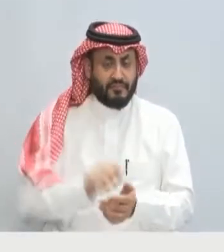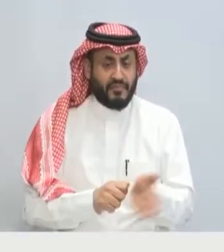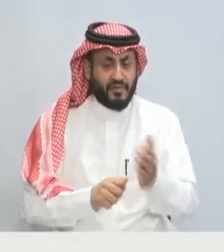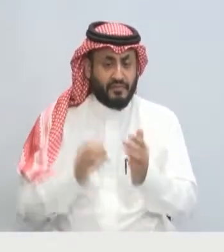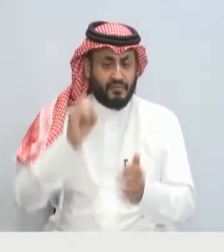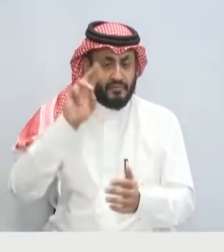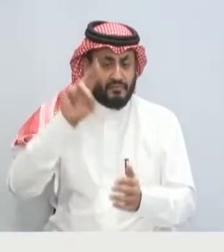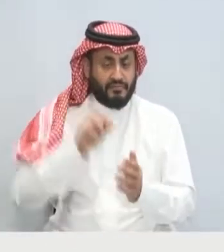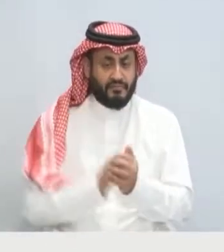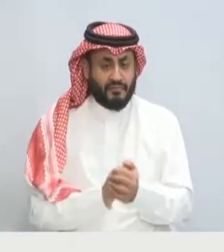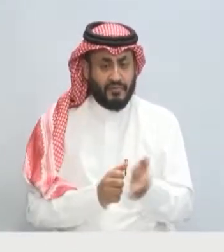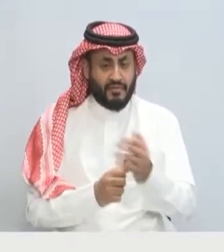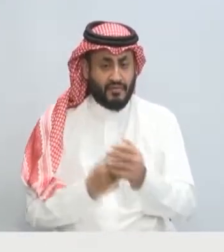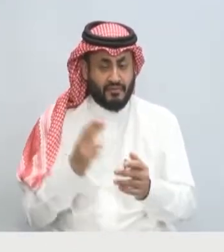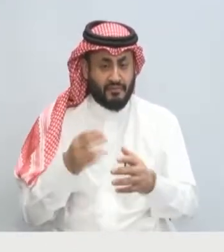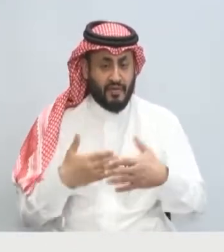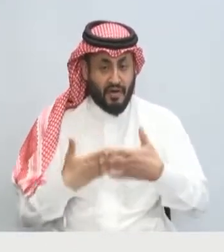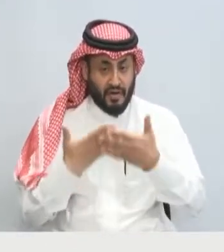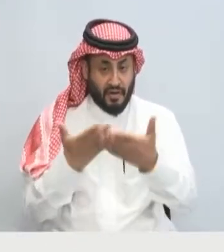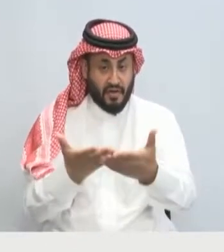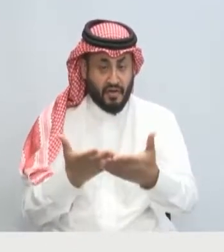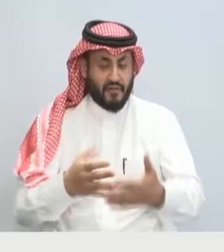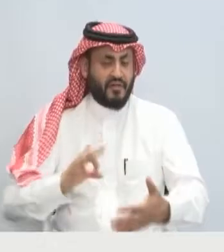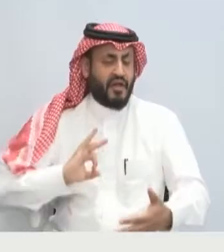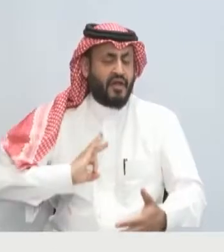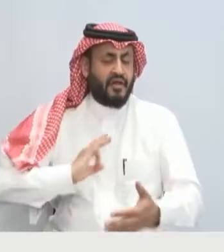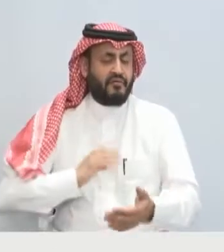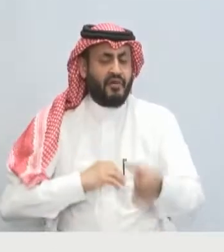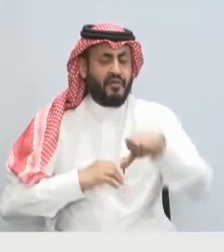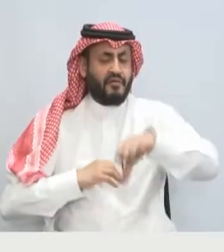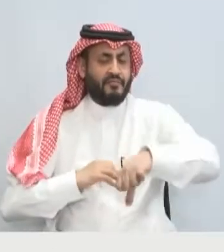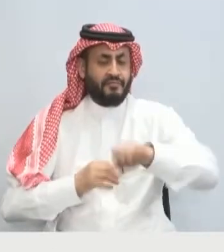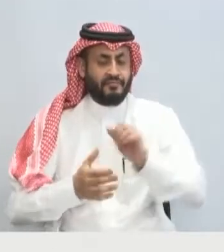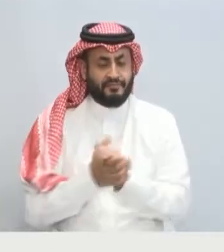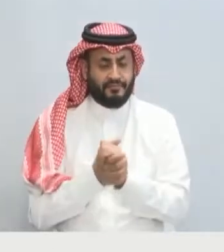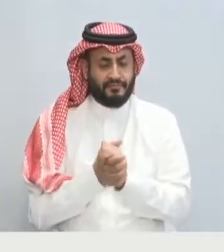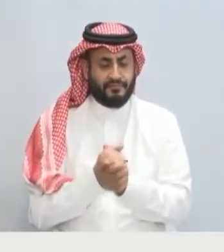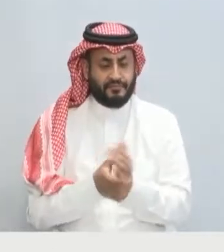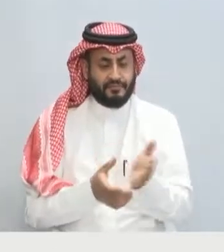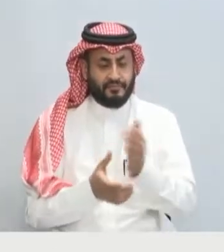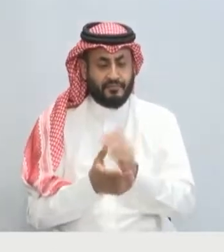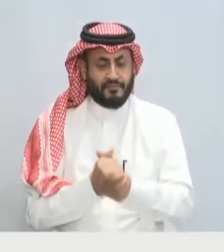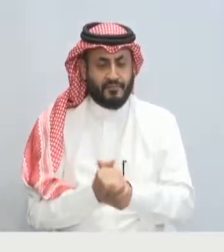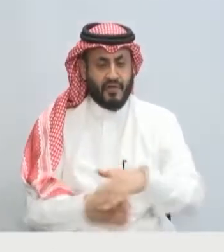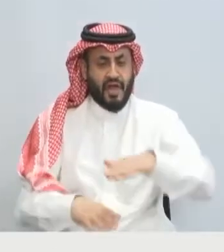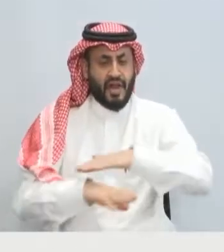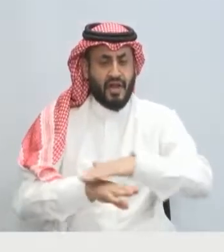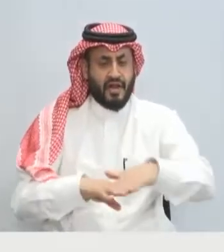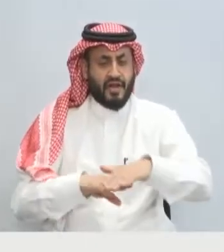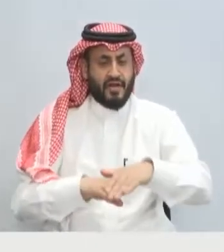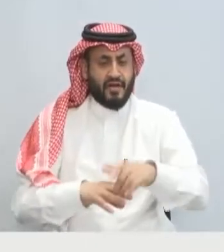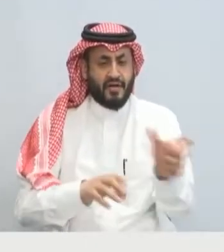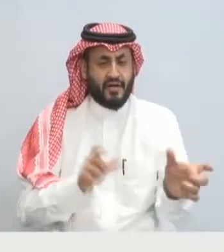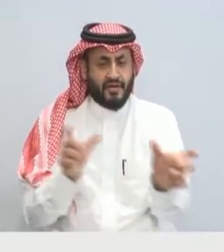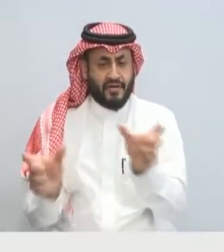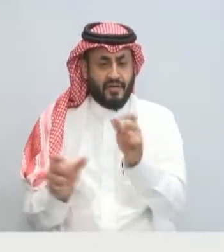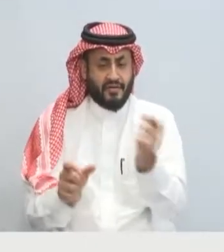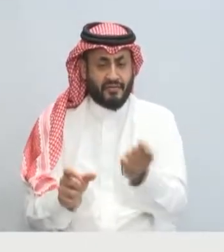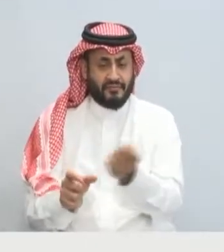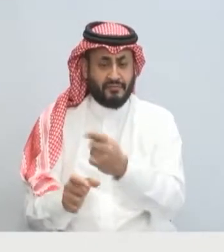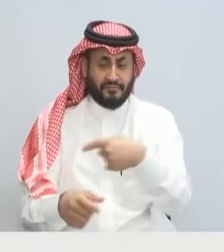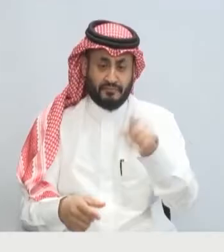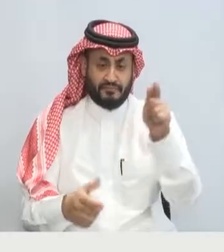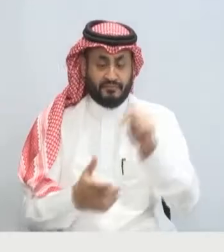and also express their likes and dislikes and copy each sentence of the chant